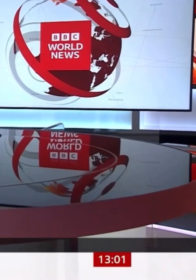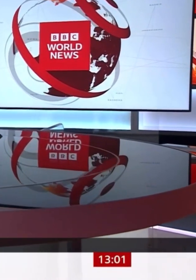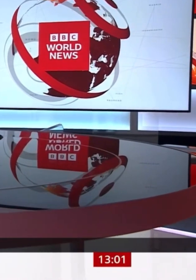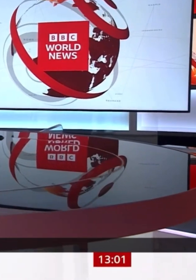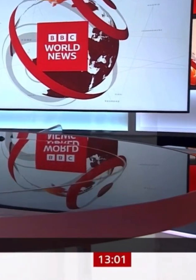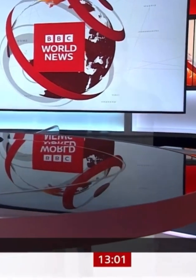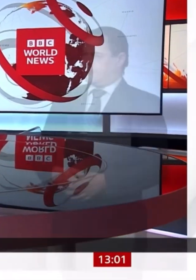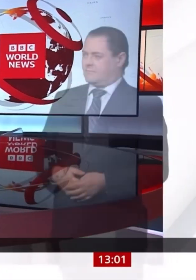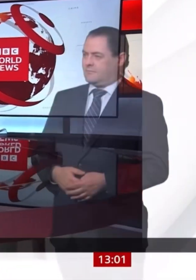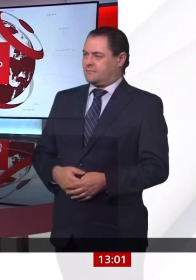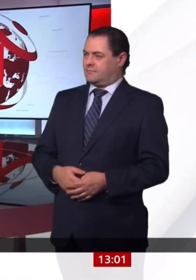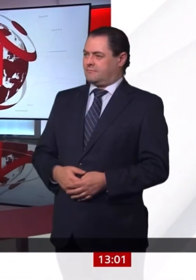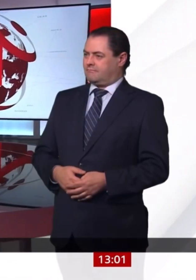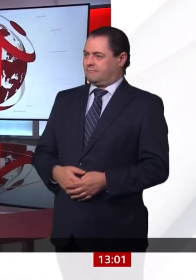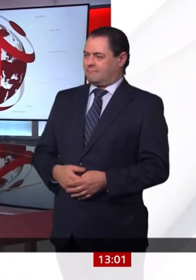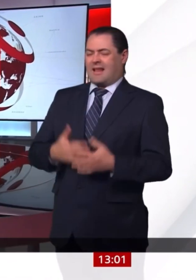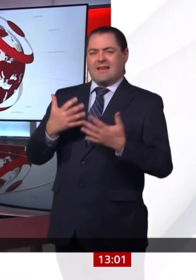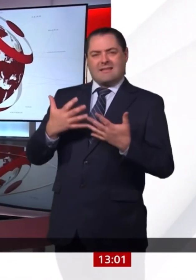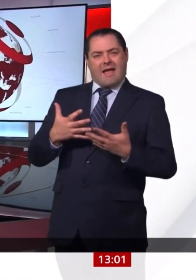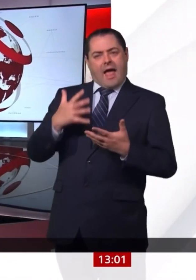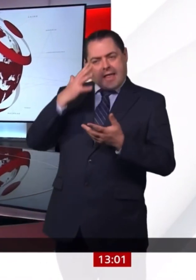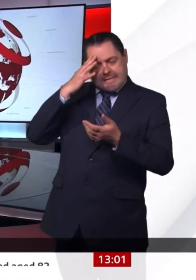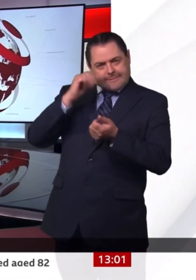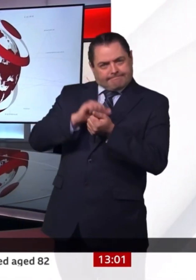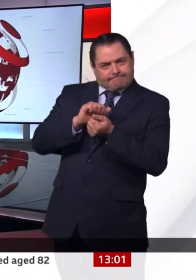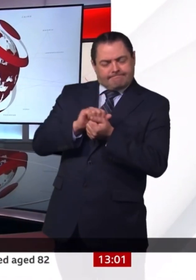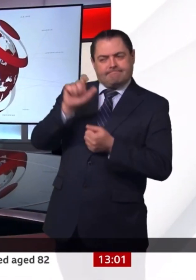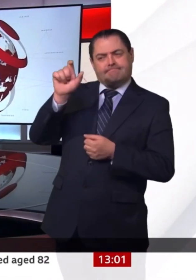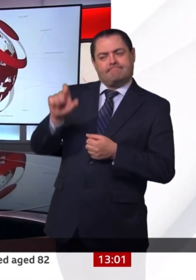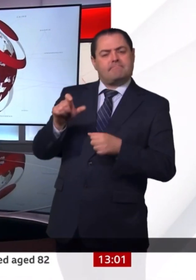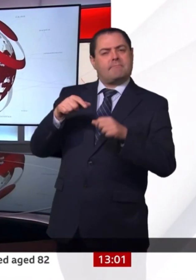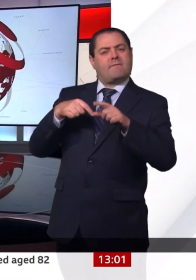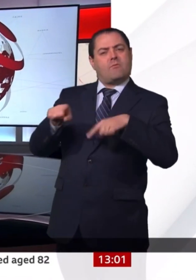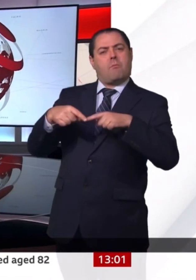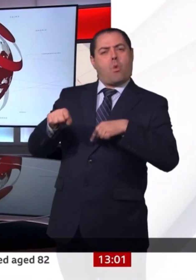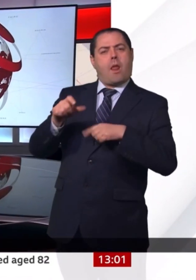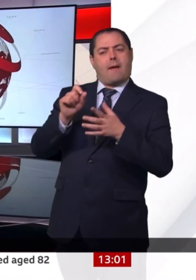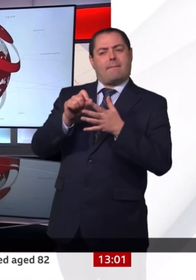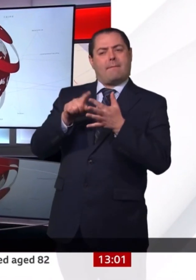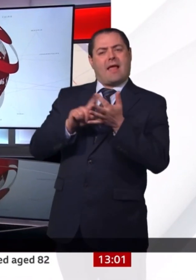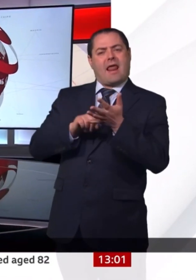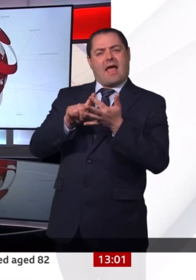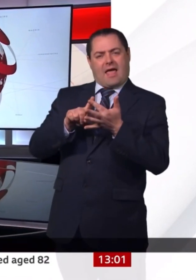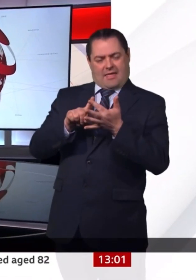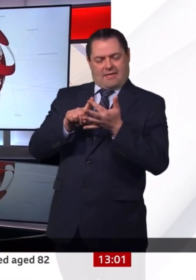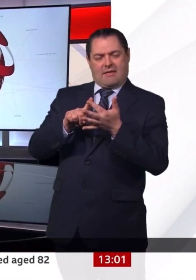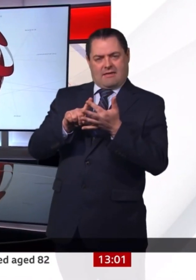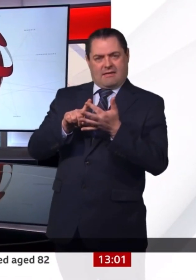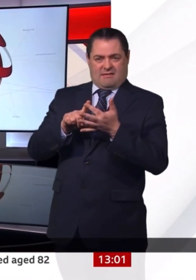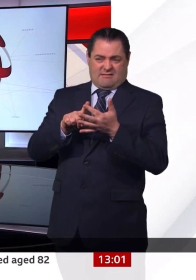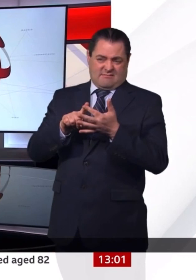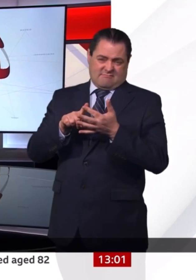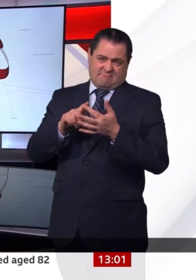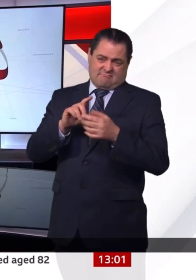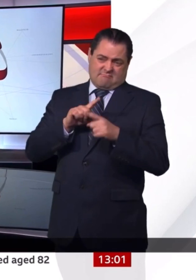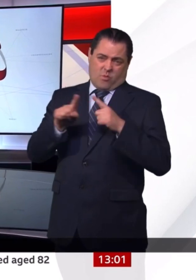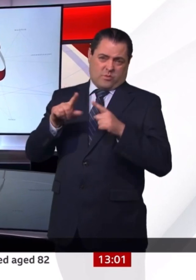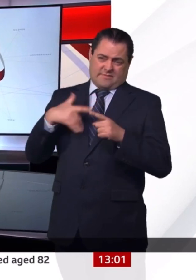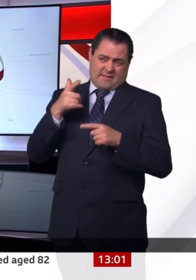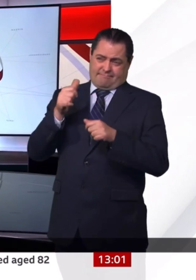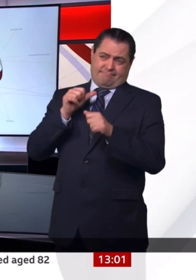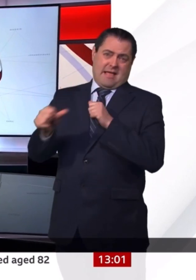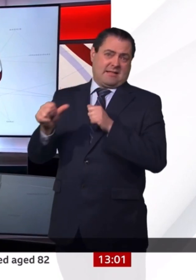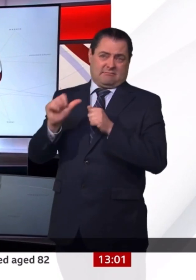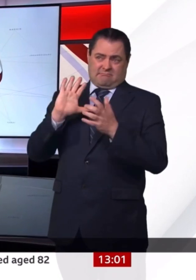Hello. Tributes are being paid to the Brazilian football legend Pelé, widely regarded as the greatest football player of